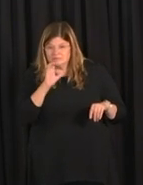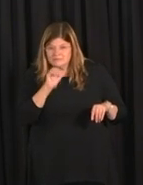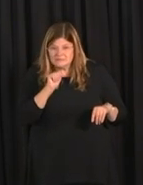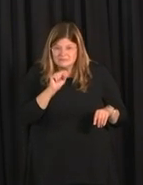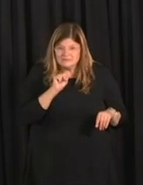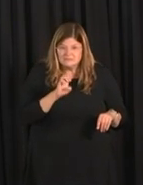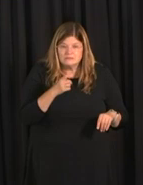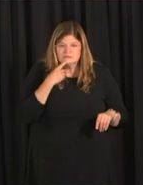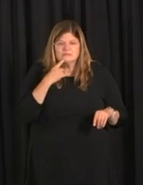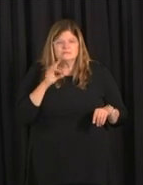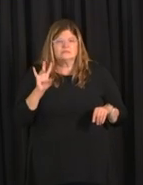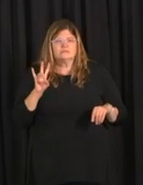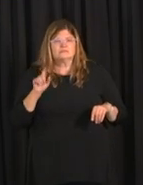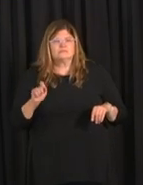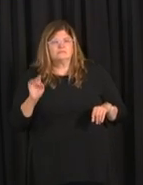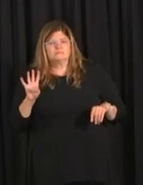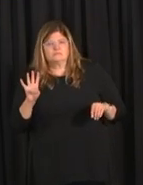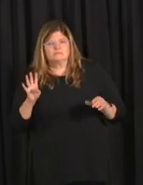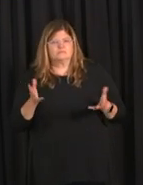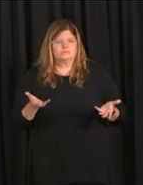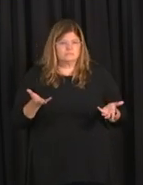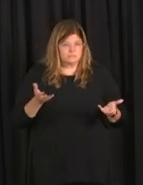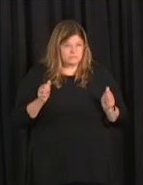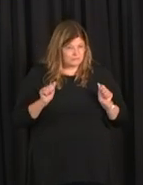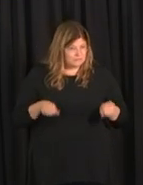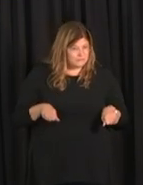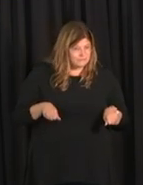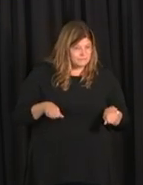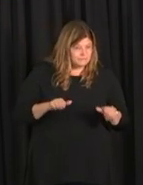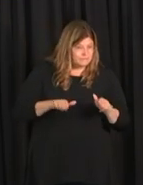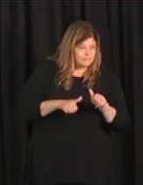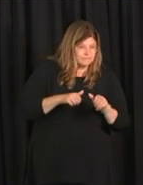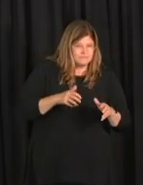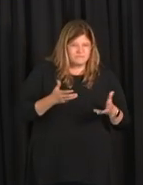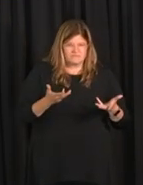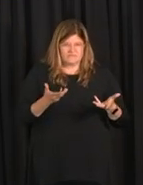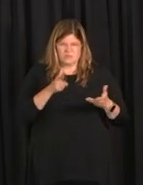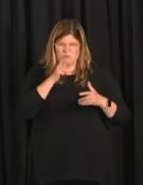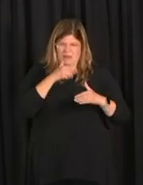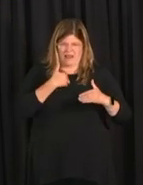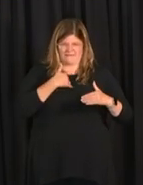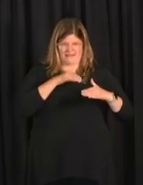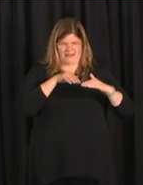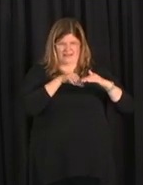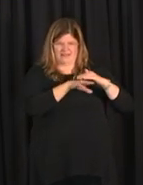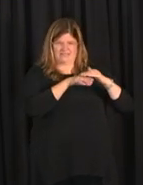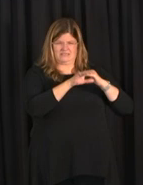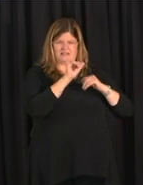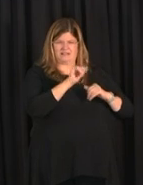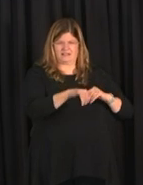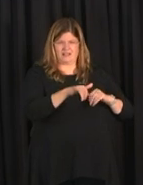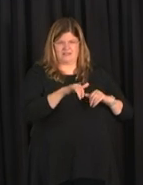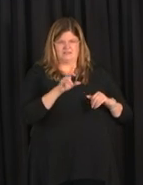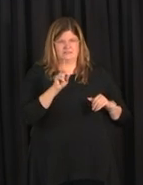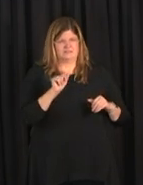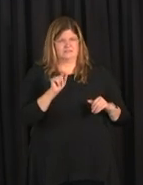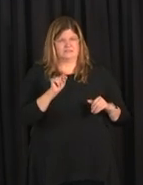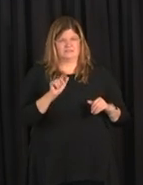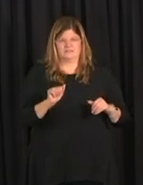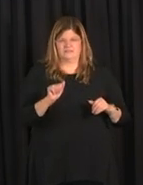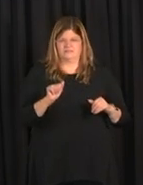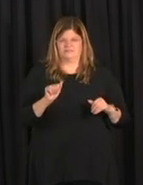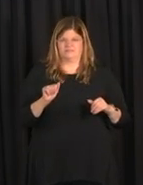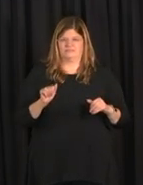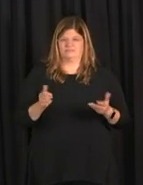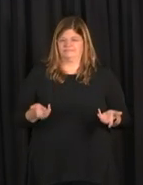today is 7.4, and then we'll like be able to kind of track and follow? Will we have access to underlying, like the data is my question. As